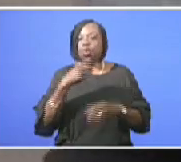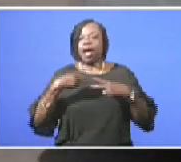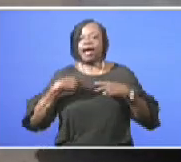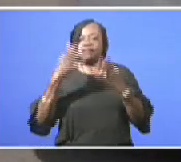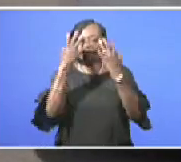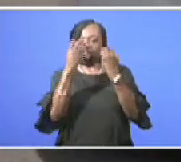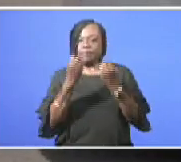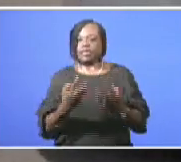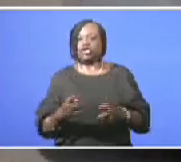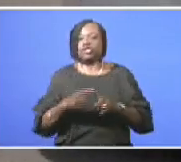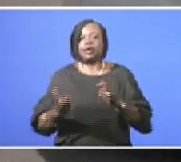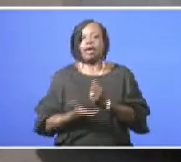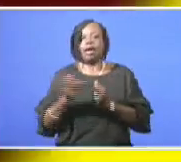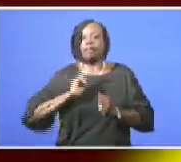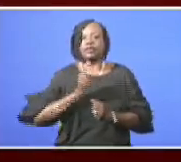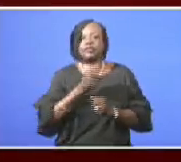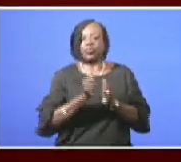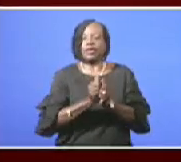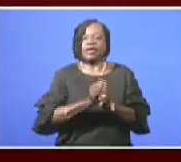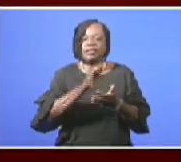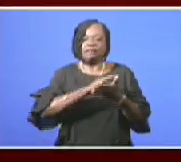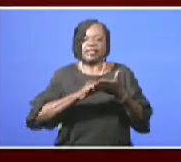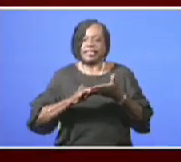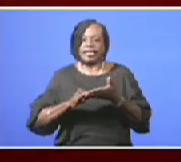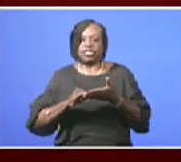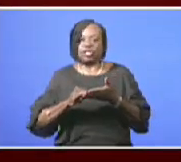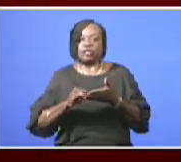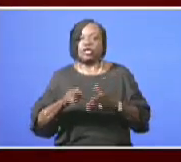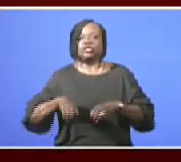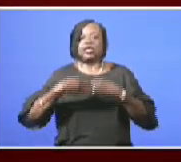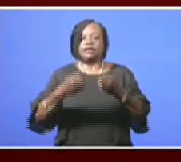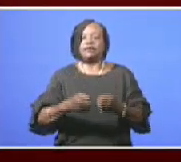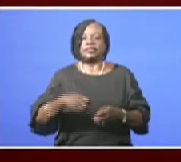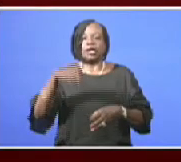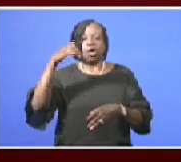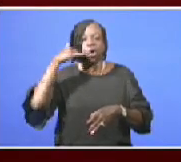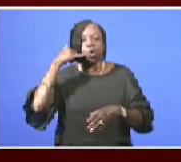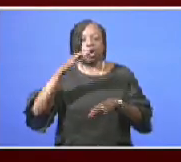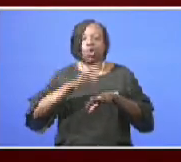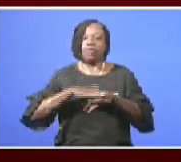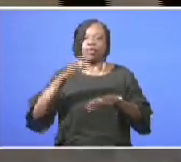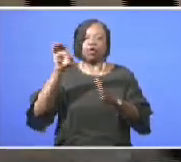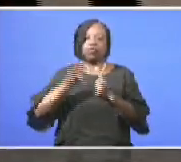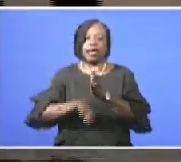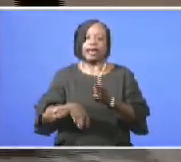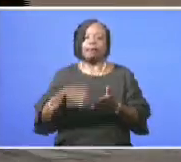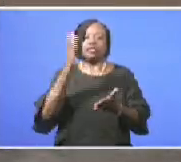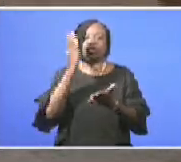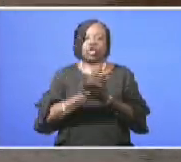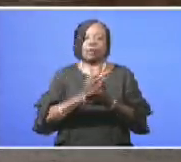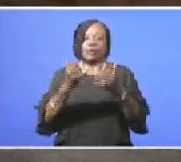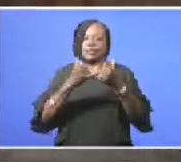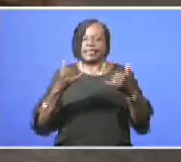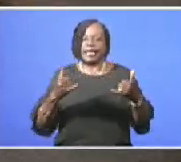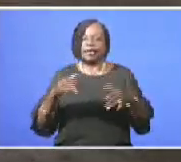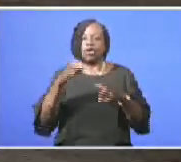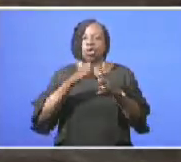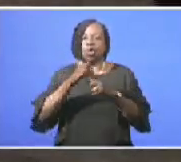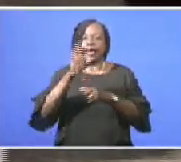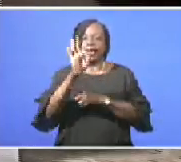information to assist us with this investigation, to give us a call on our Crime Stoppers line or the Central Detective Unit or our